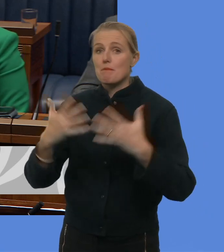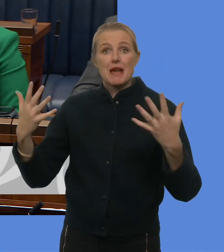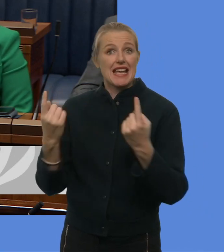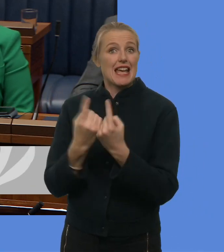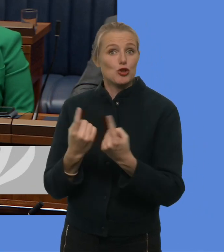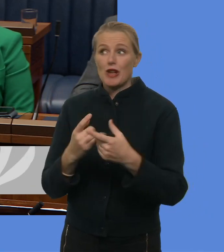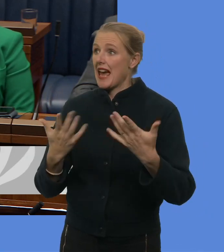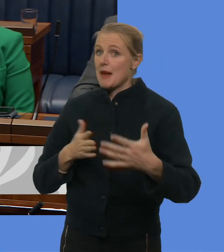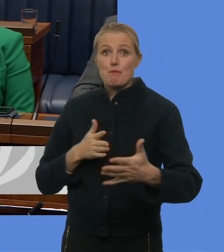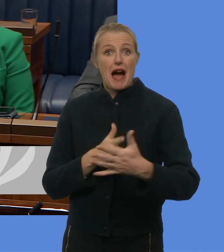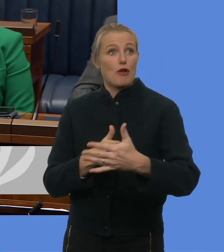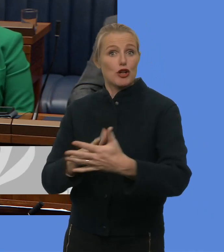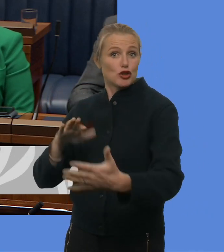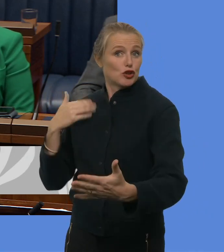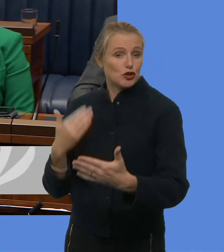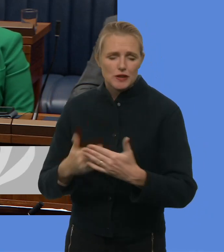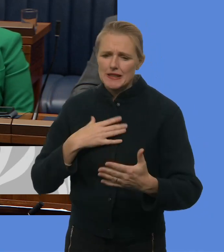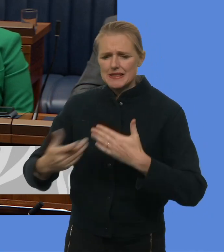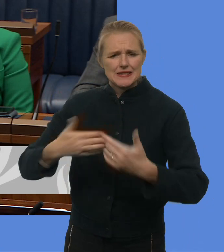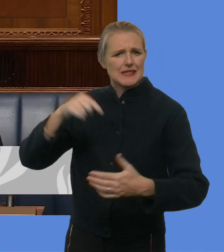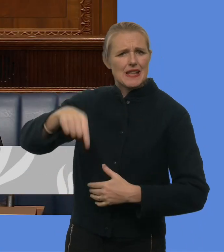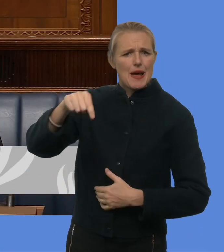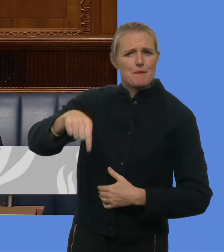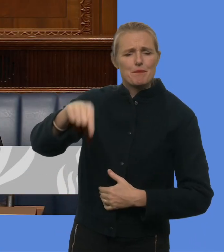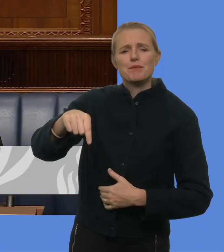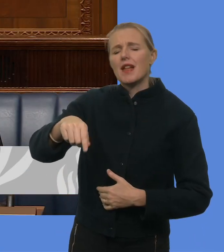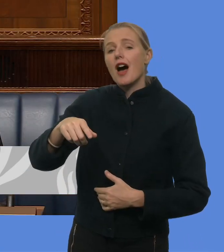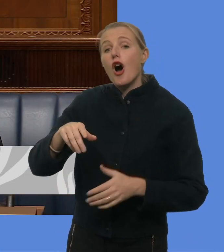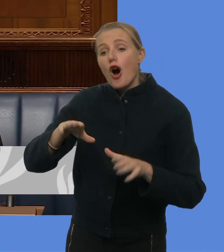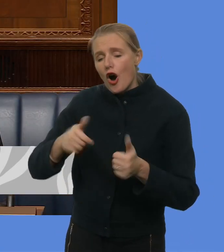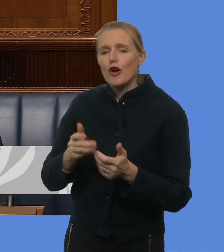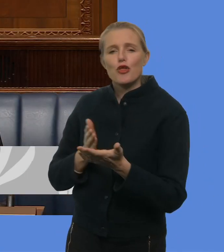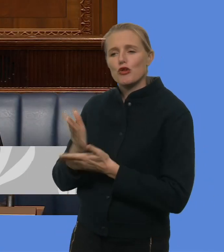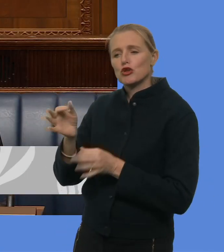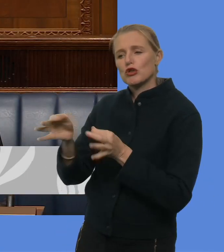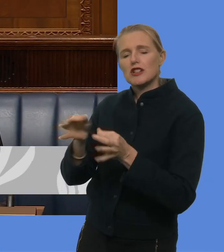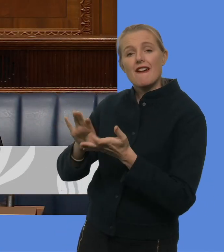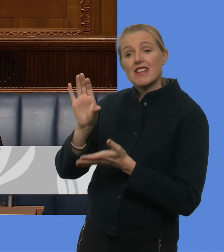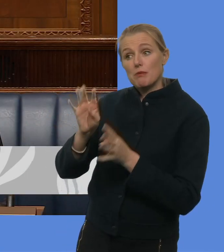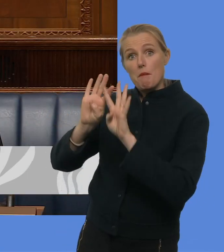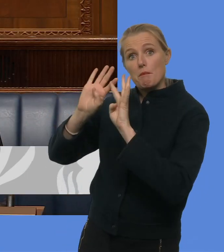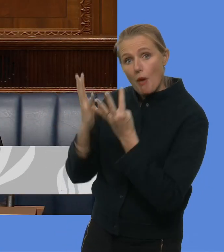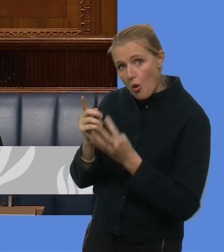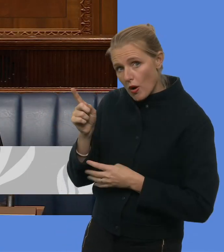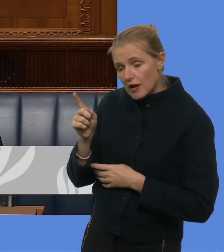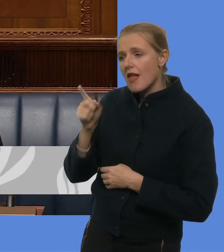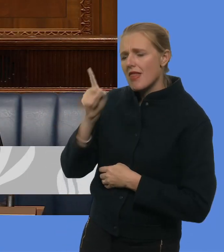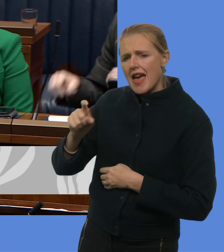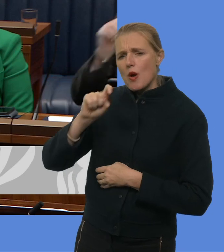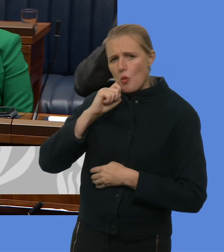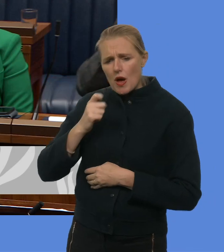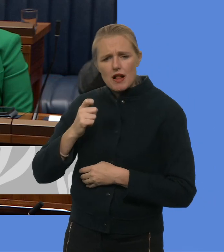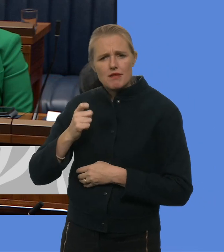been barriers to delivery in the past. That includes, through the Strategic Investment Board, a very particular set of pieces of work to look